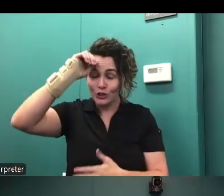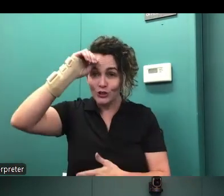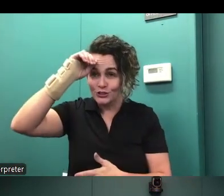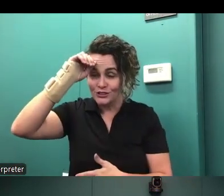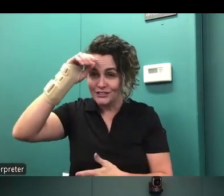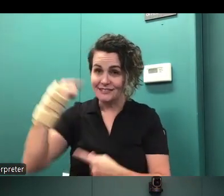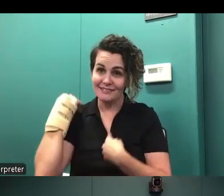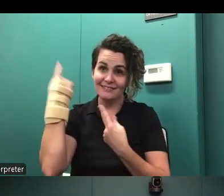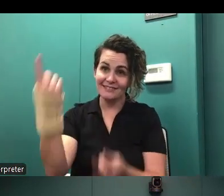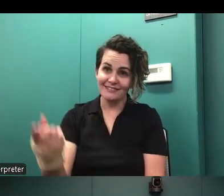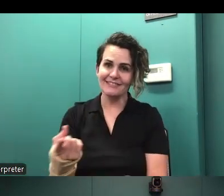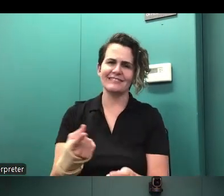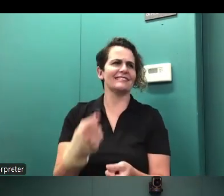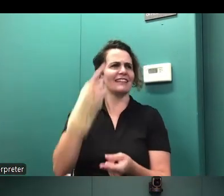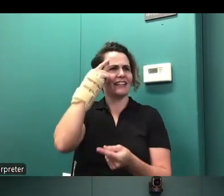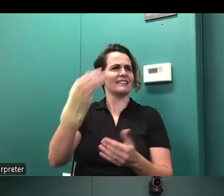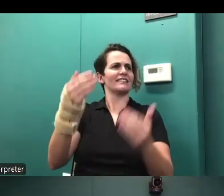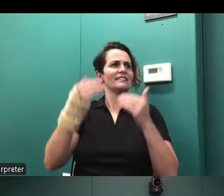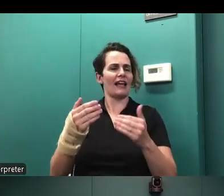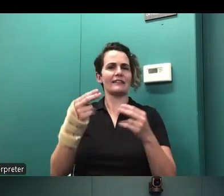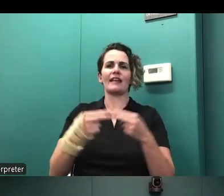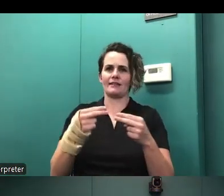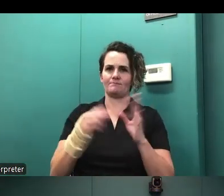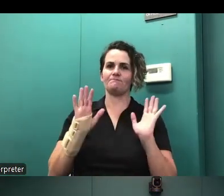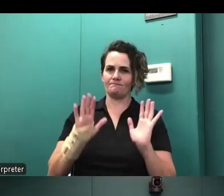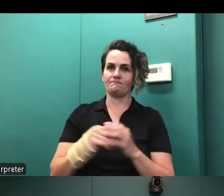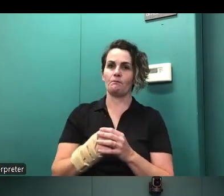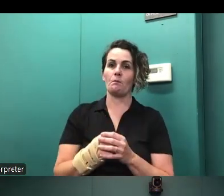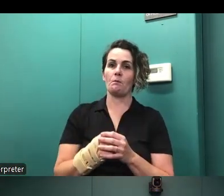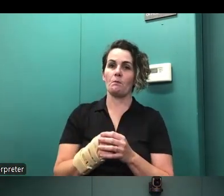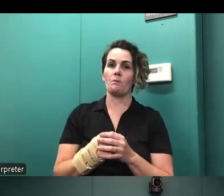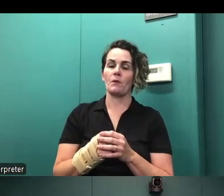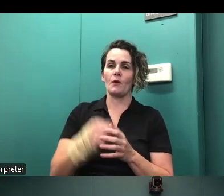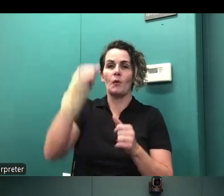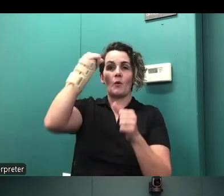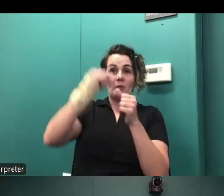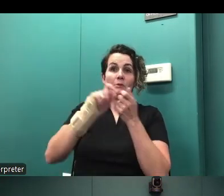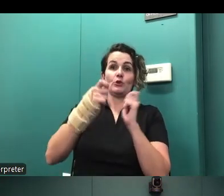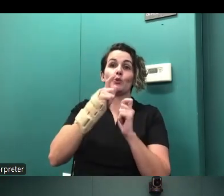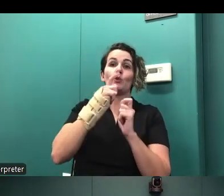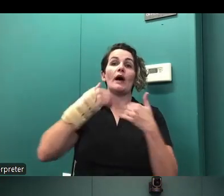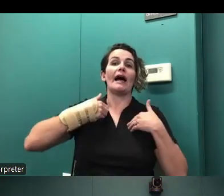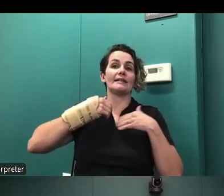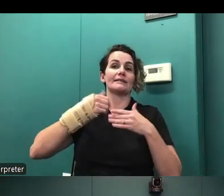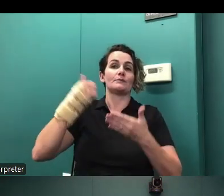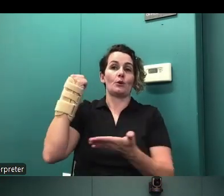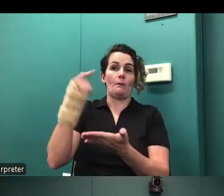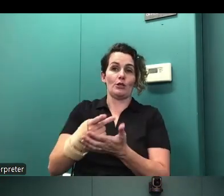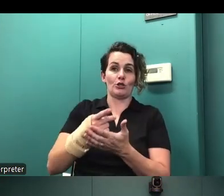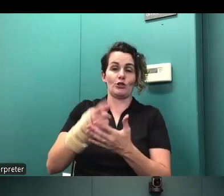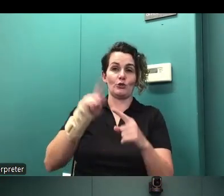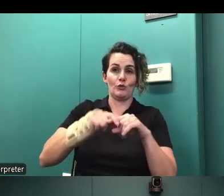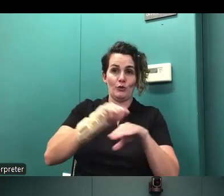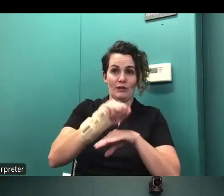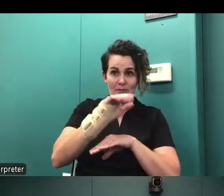say, I think we need to go to the next slide. Yeah, sorry. So things that I've learned is remember to change who has permission to submit if you're